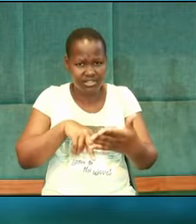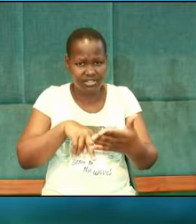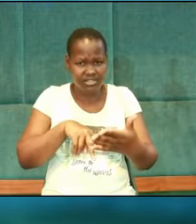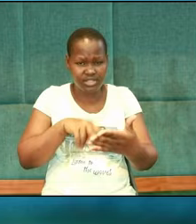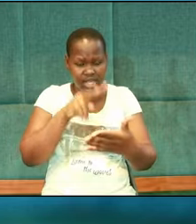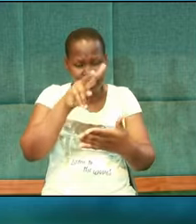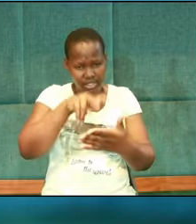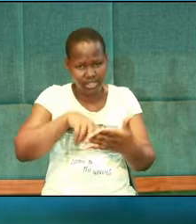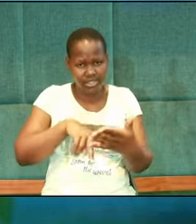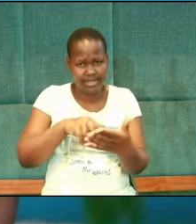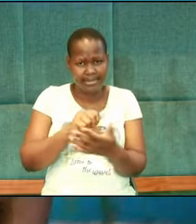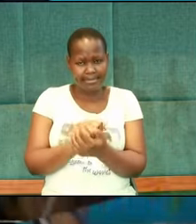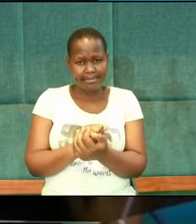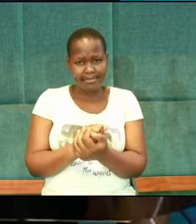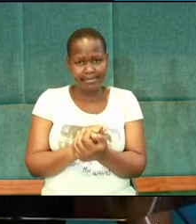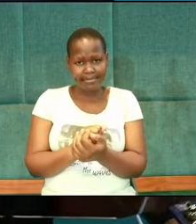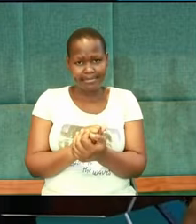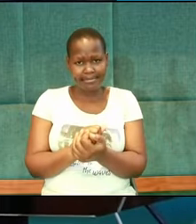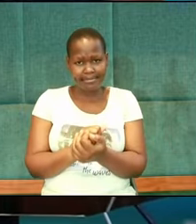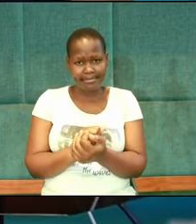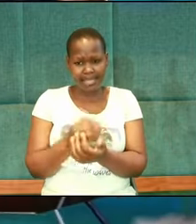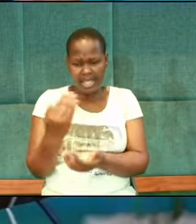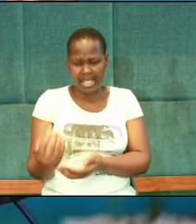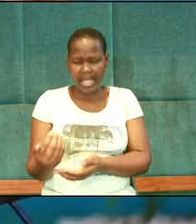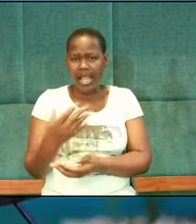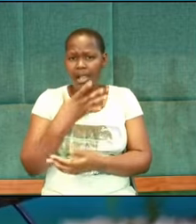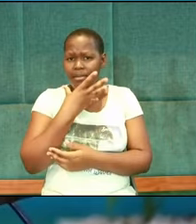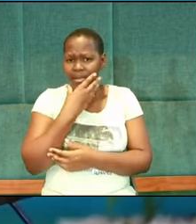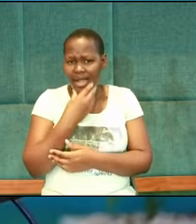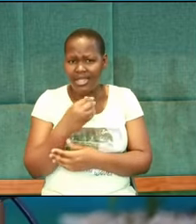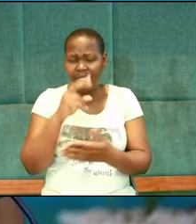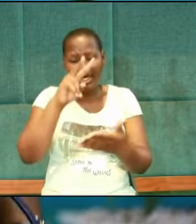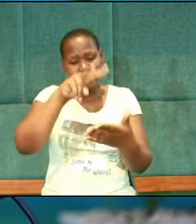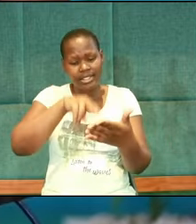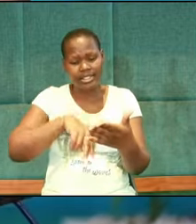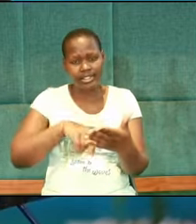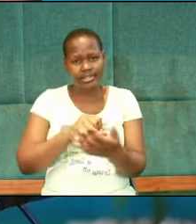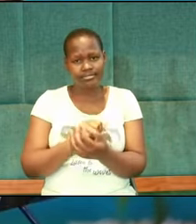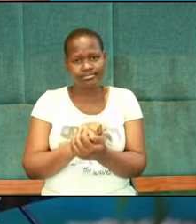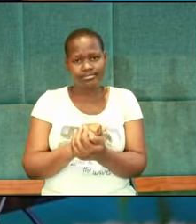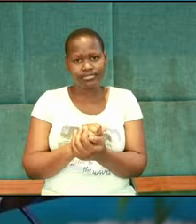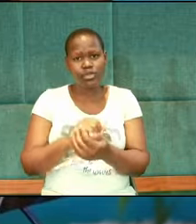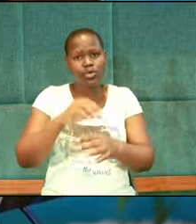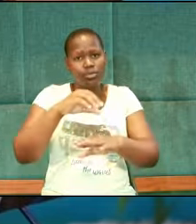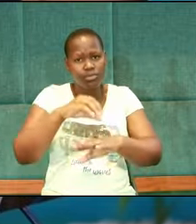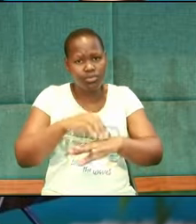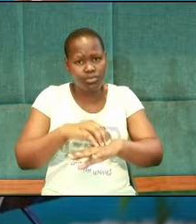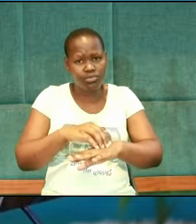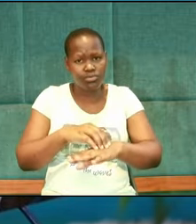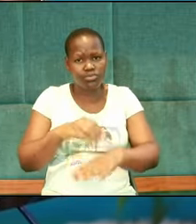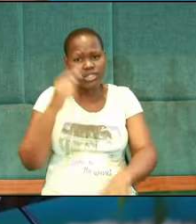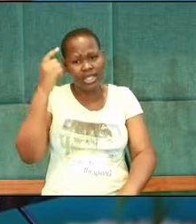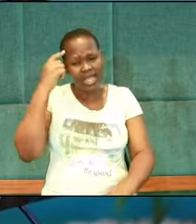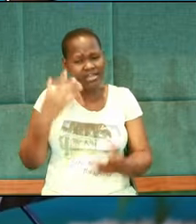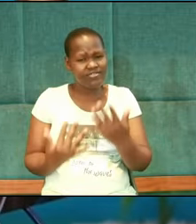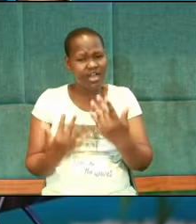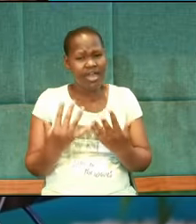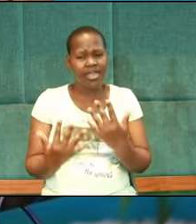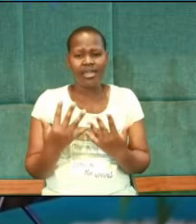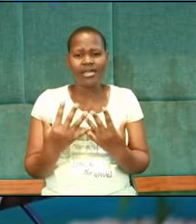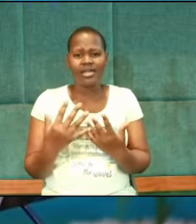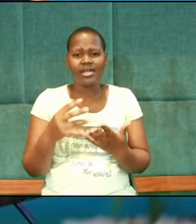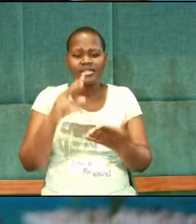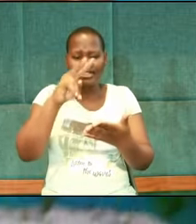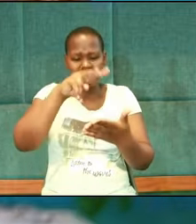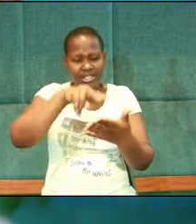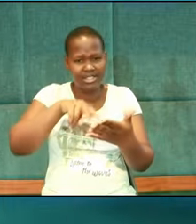Read. Young man, read. Put the head on fire.